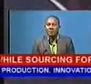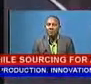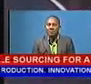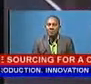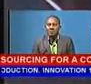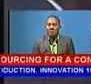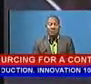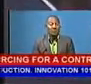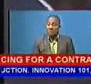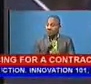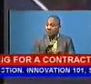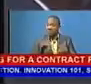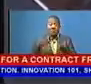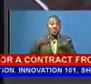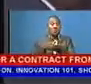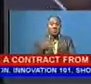responds. No objection from our side.